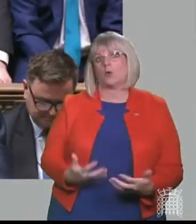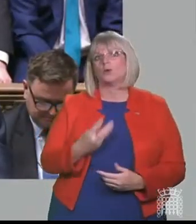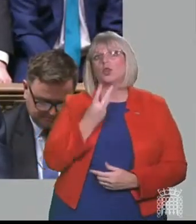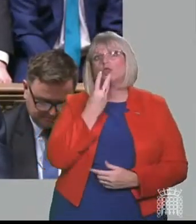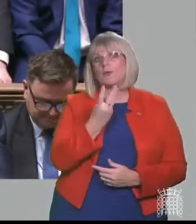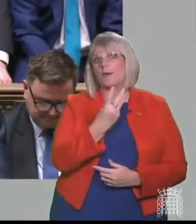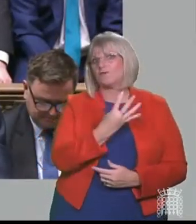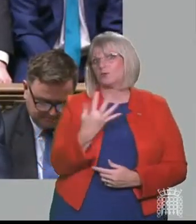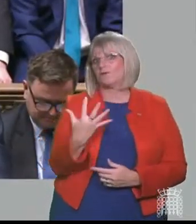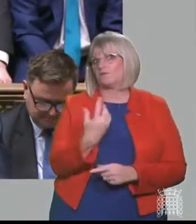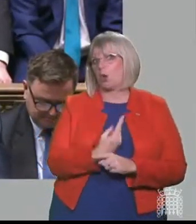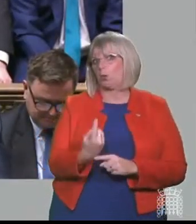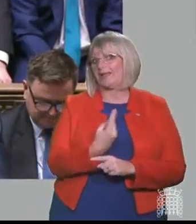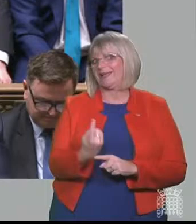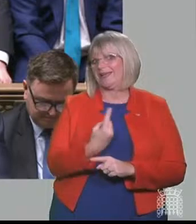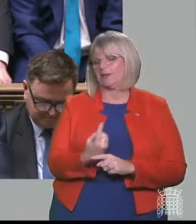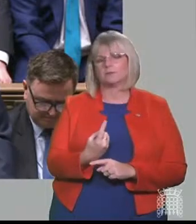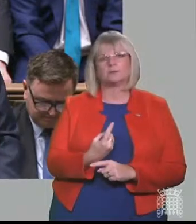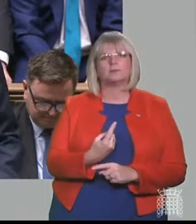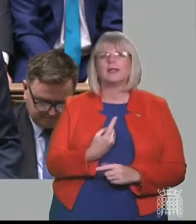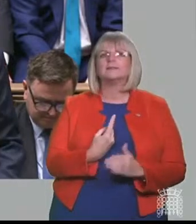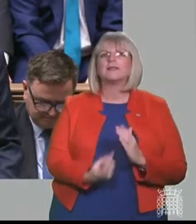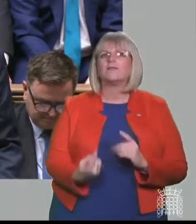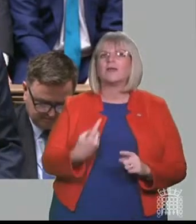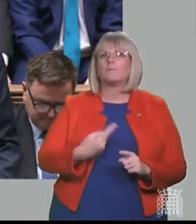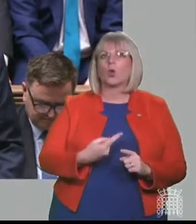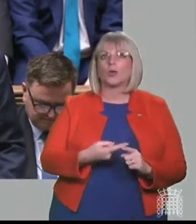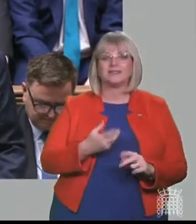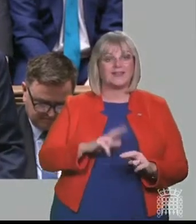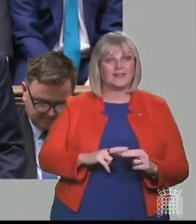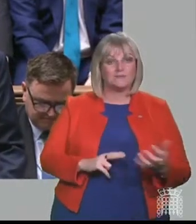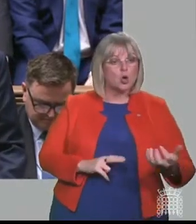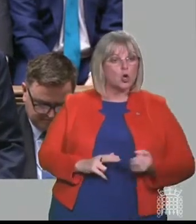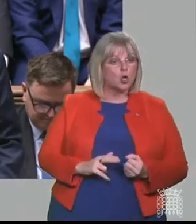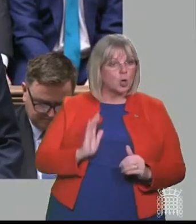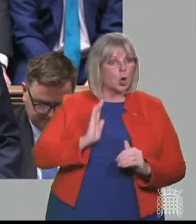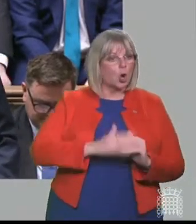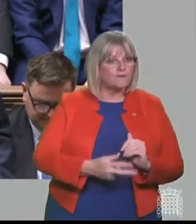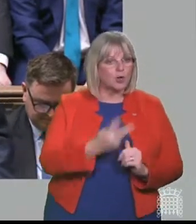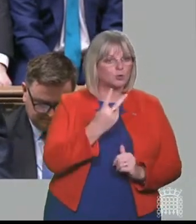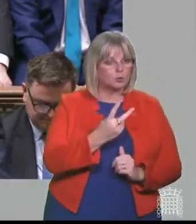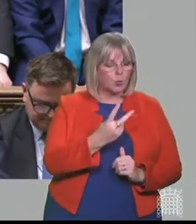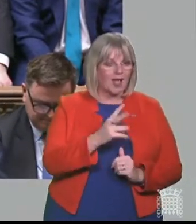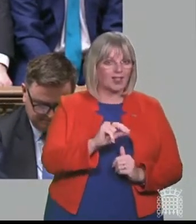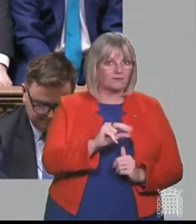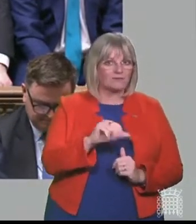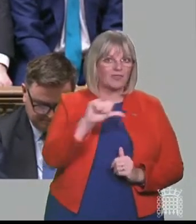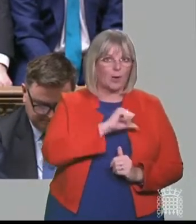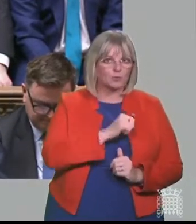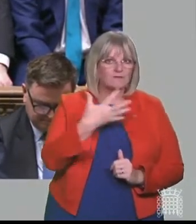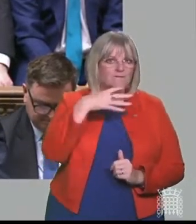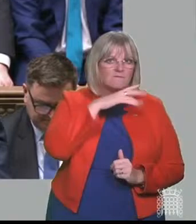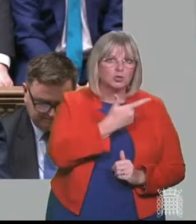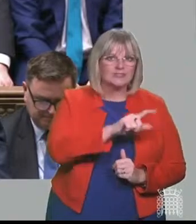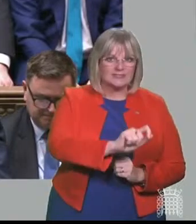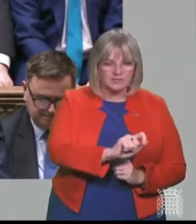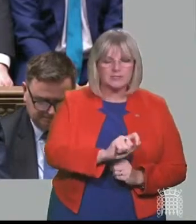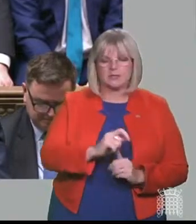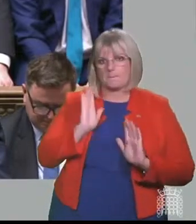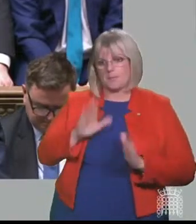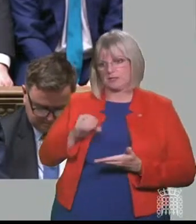week, paid by self-employed people earning more than £12,570, which gives state pension